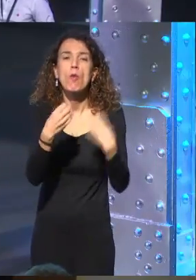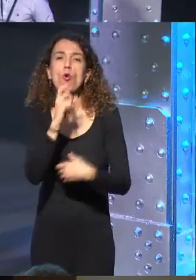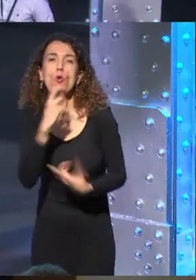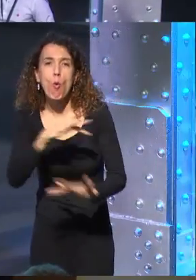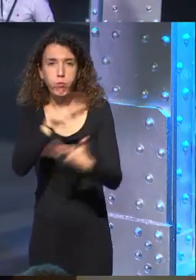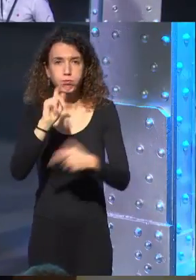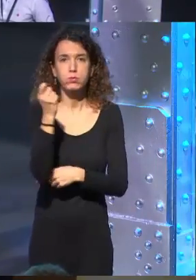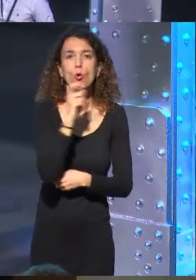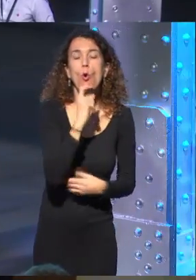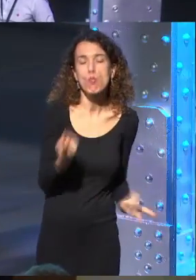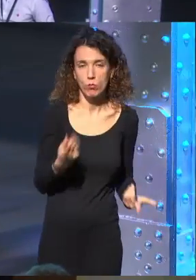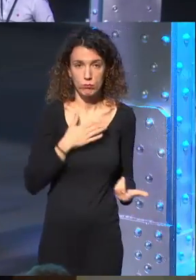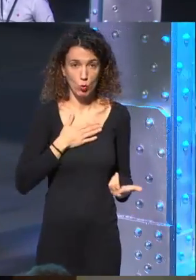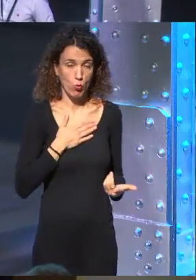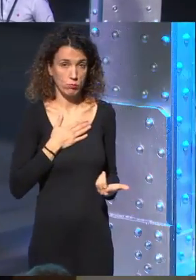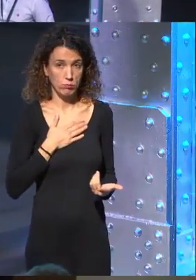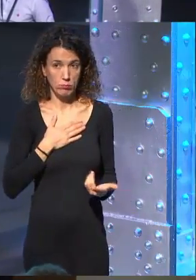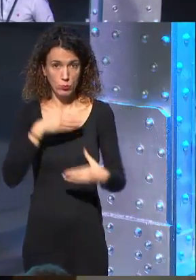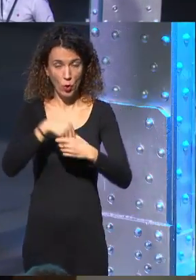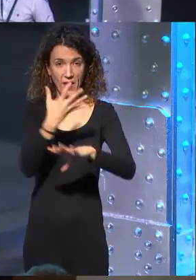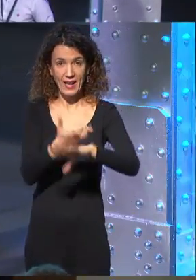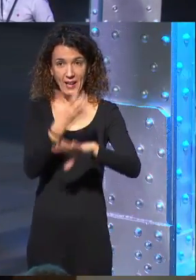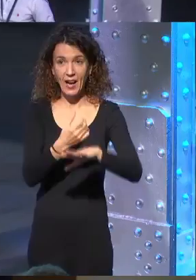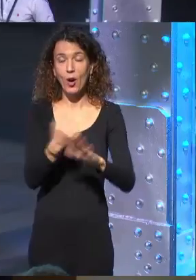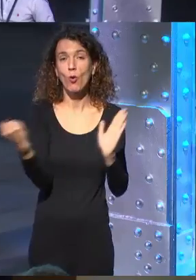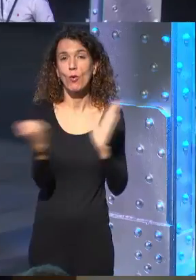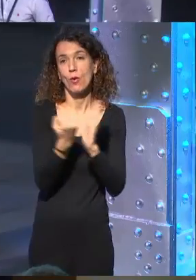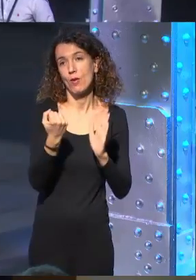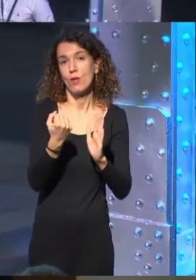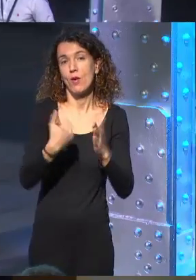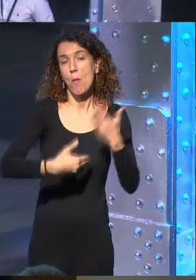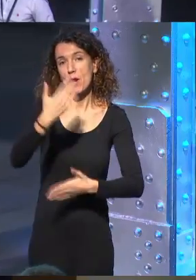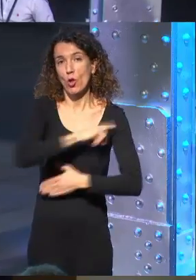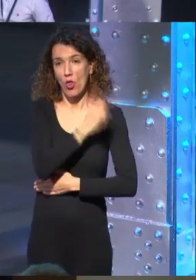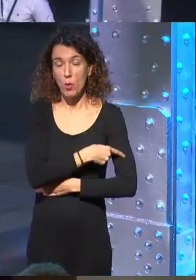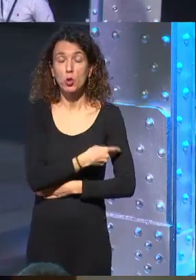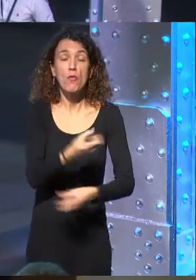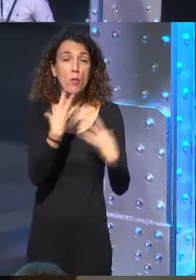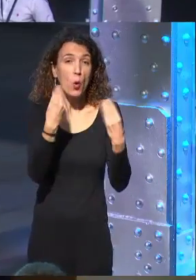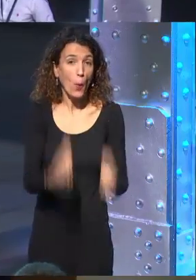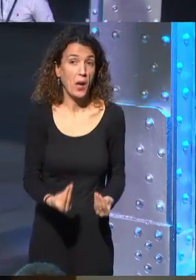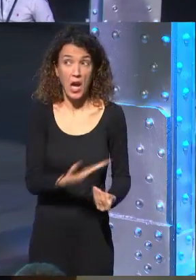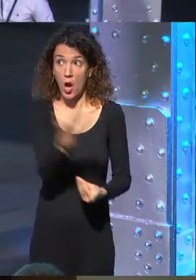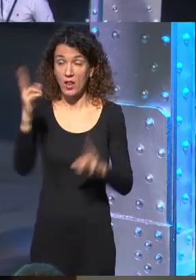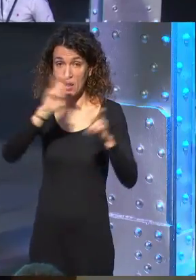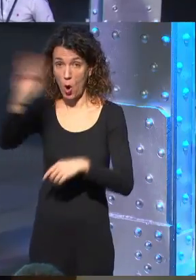through your friends' profiles on social media? Well, I have a Marca